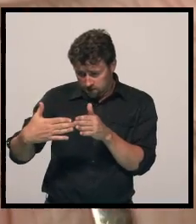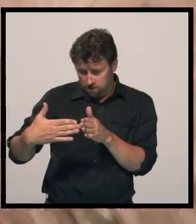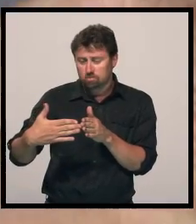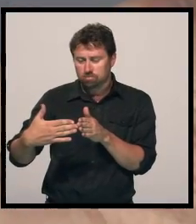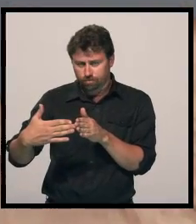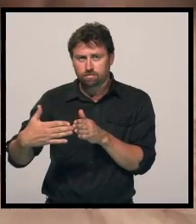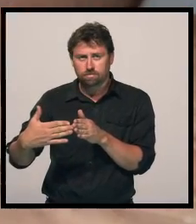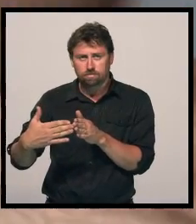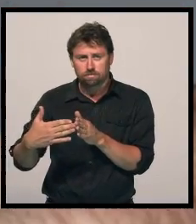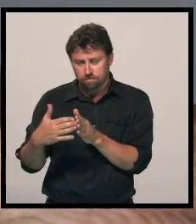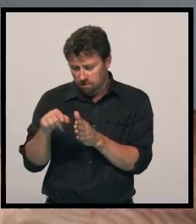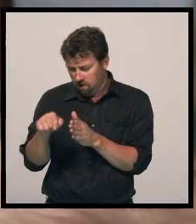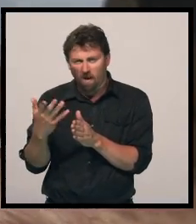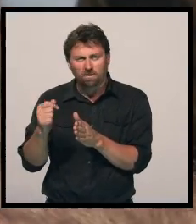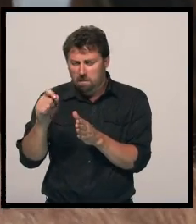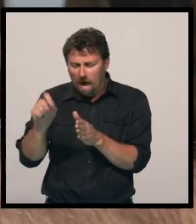with that notch